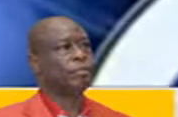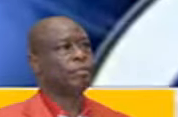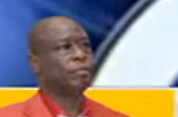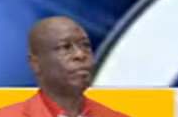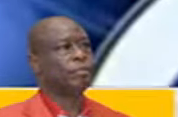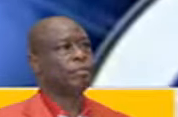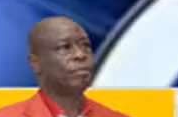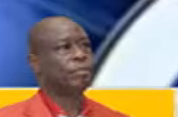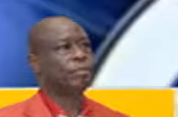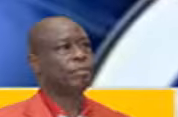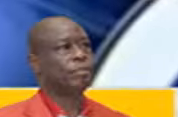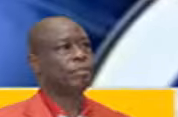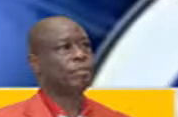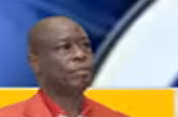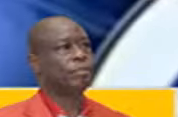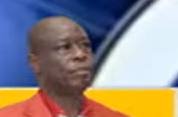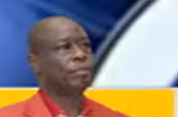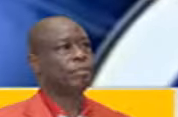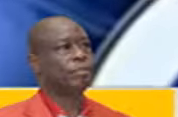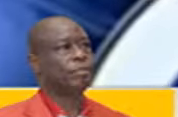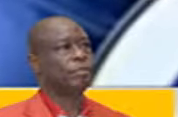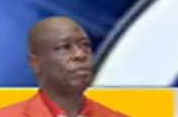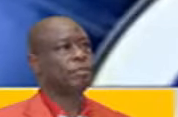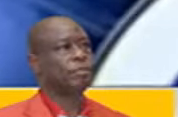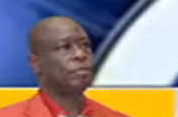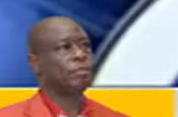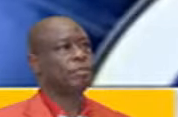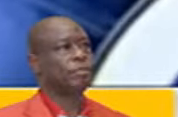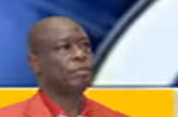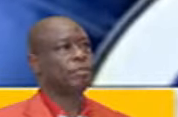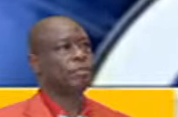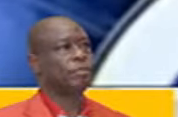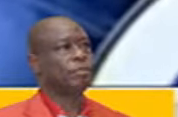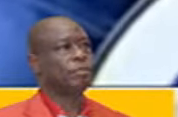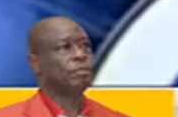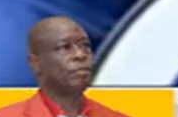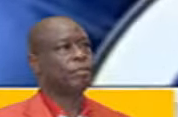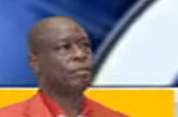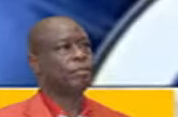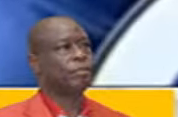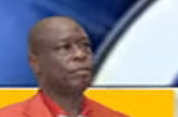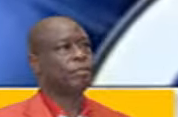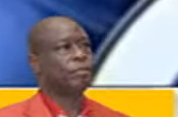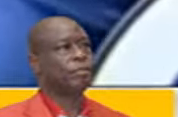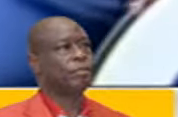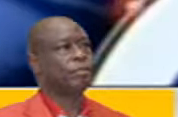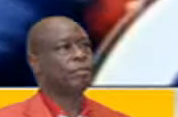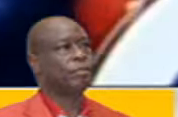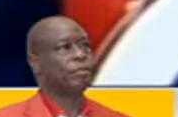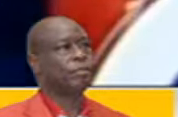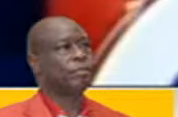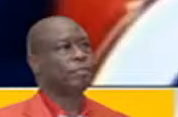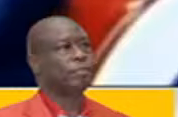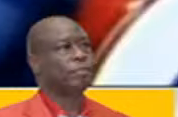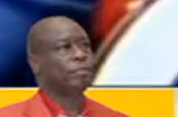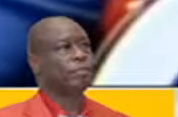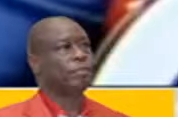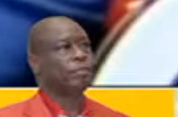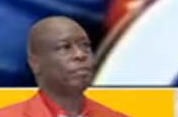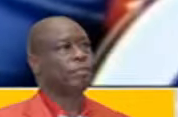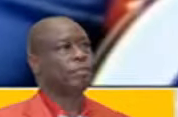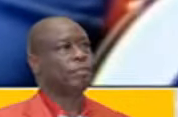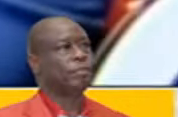the Deputy President raided the estate of his late brother and acquired properties directly and through